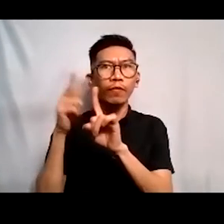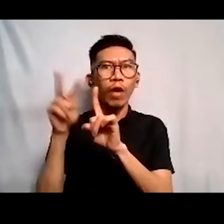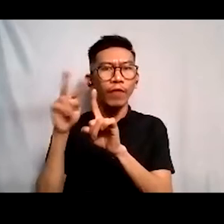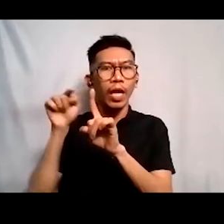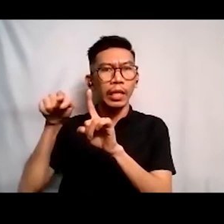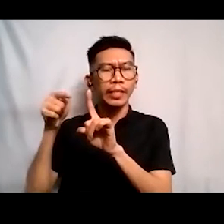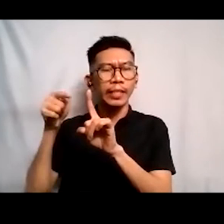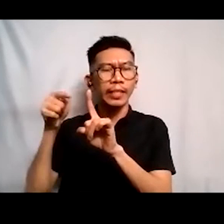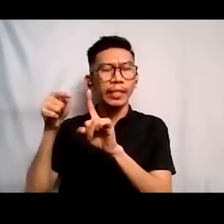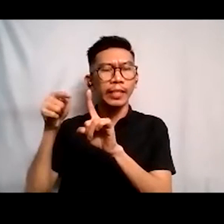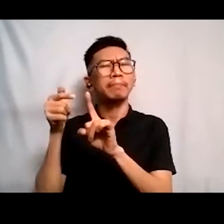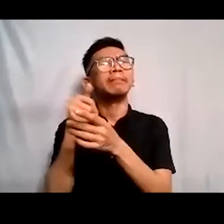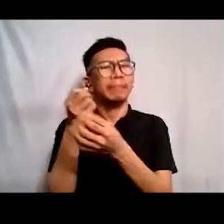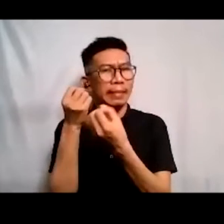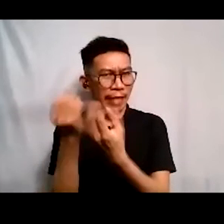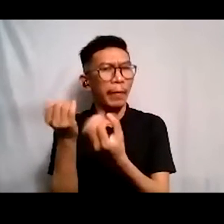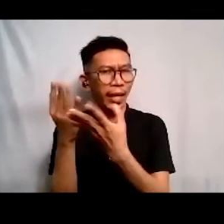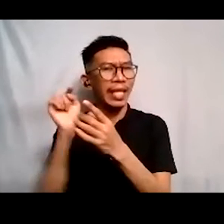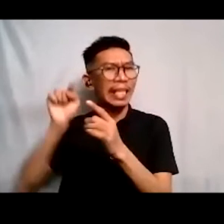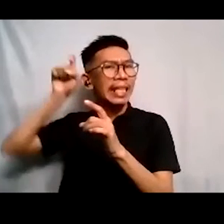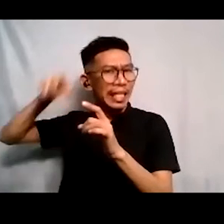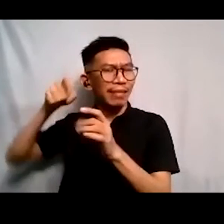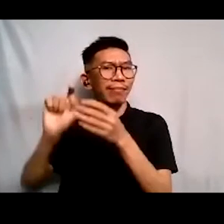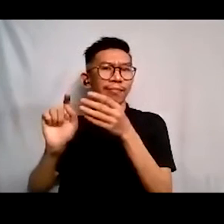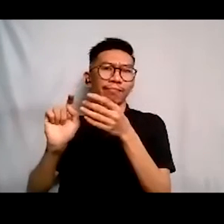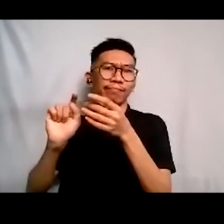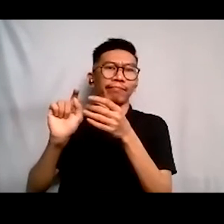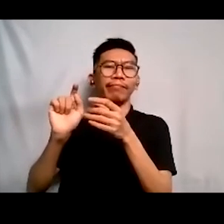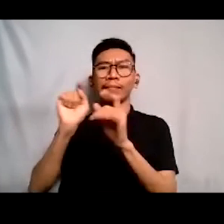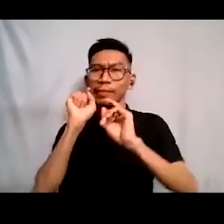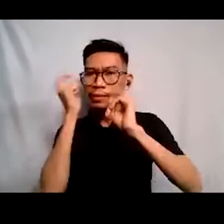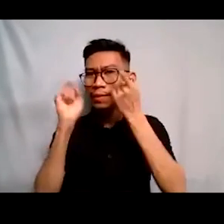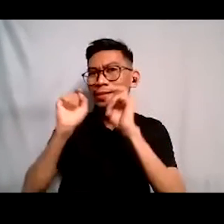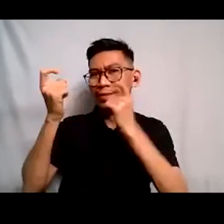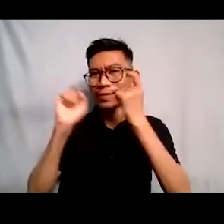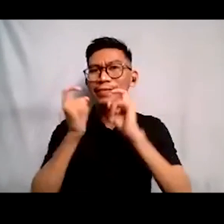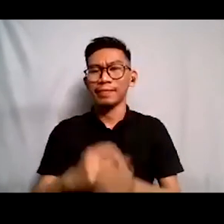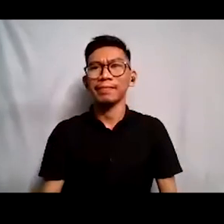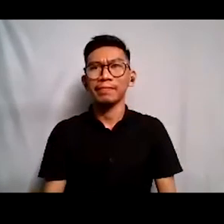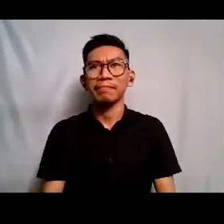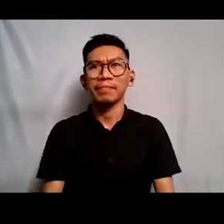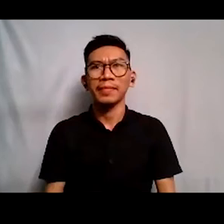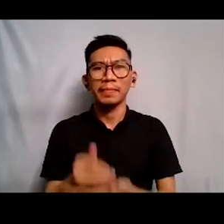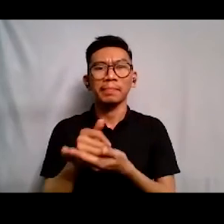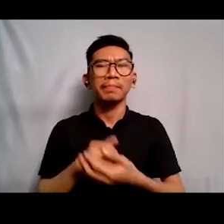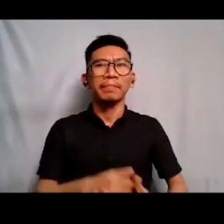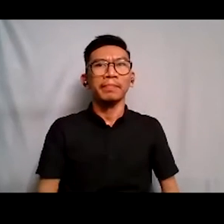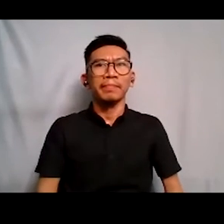tend to have facial expression, even when you just show the sign. Copy, Dr. Woody.